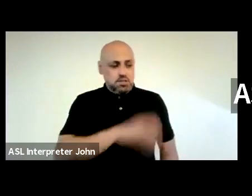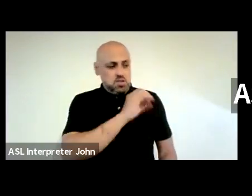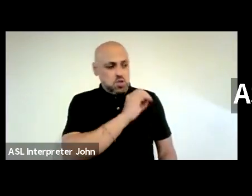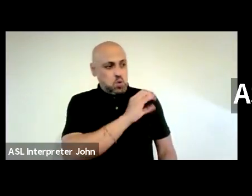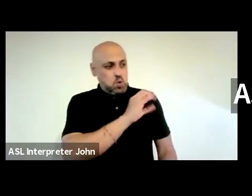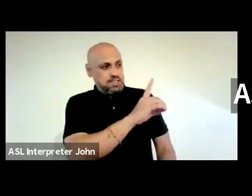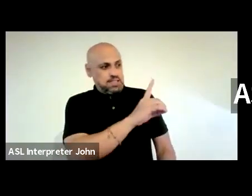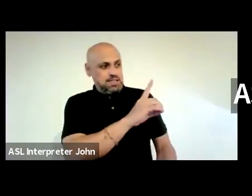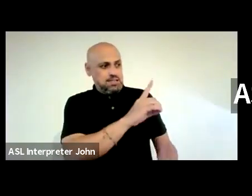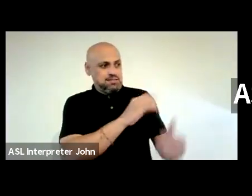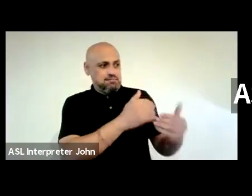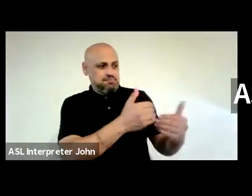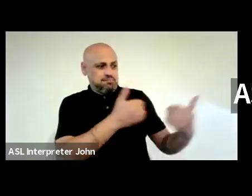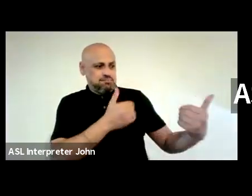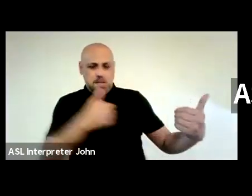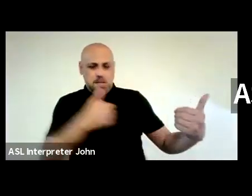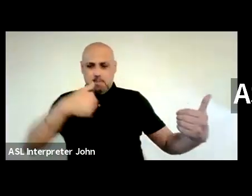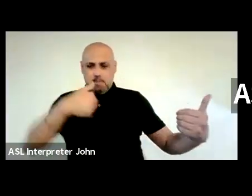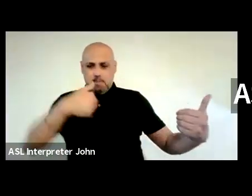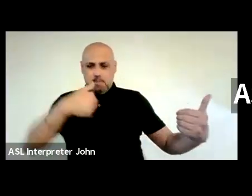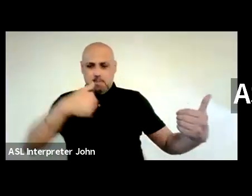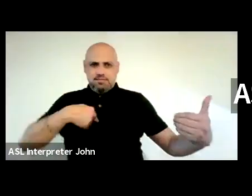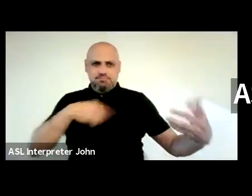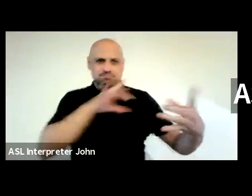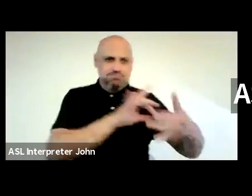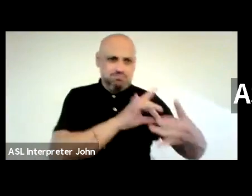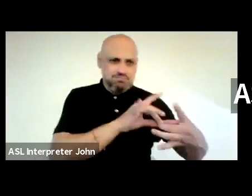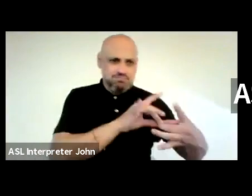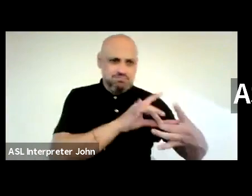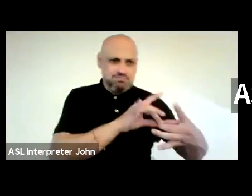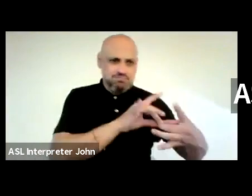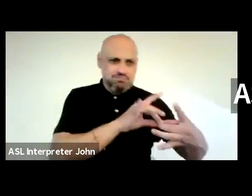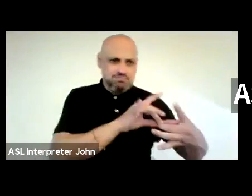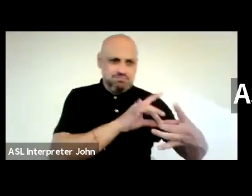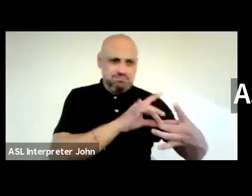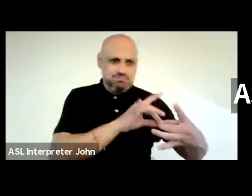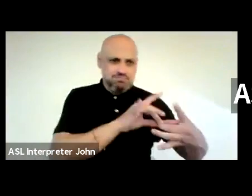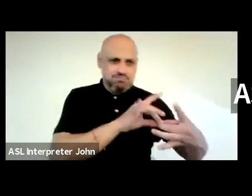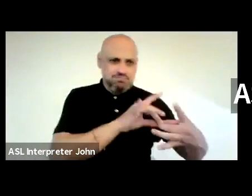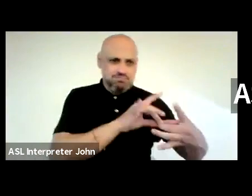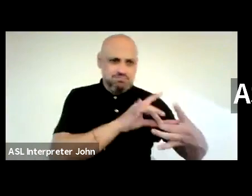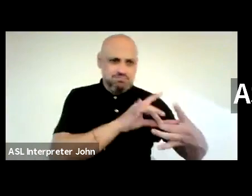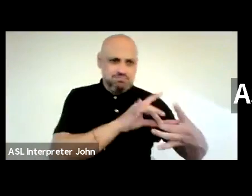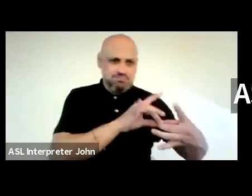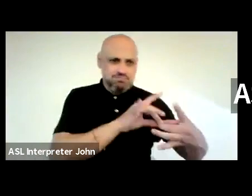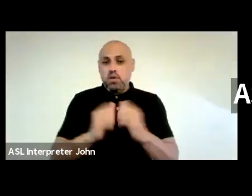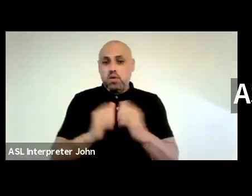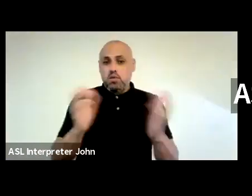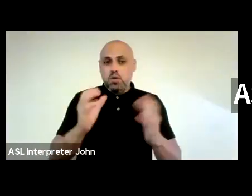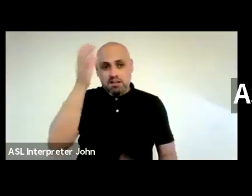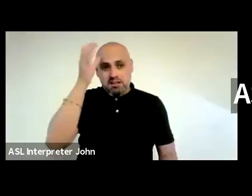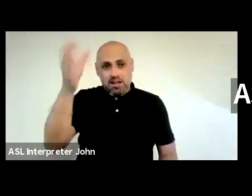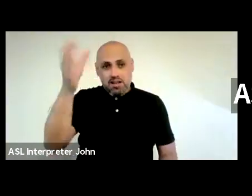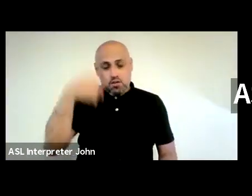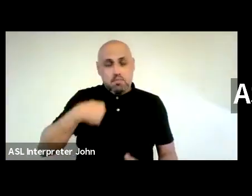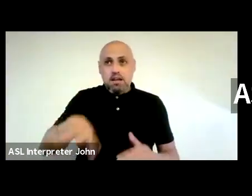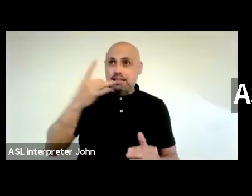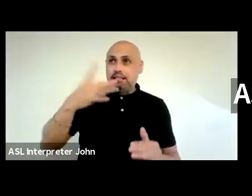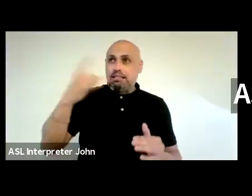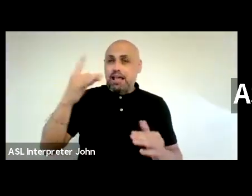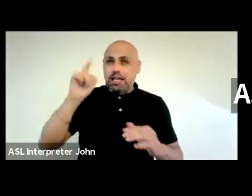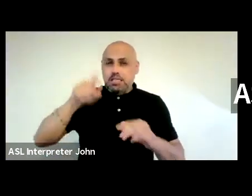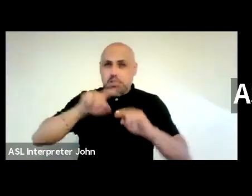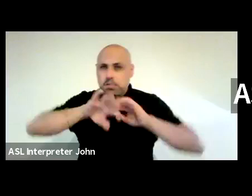me. The work began with the concept that in order to find the light, I had to navigate through the